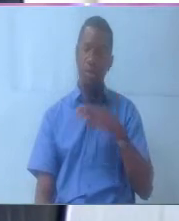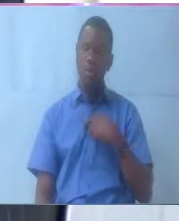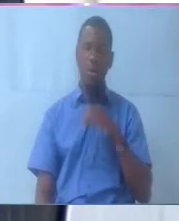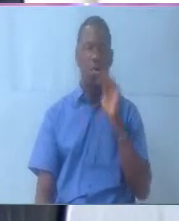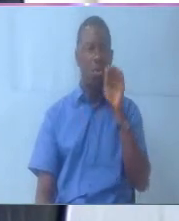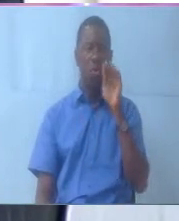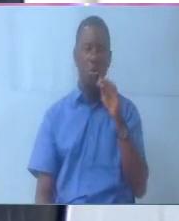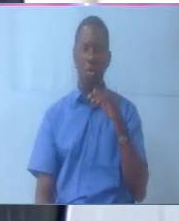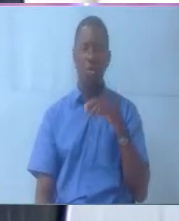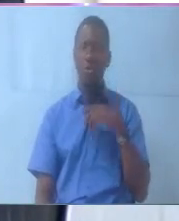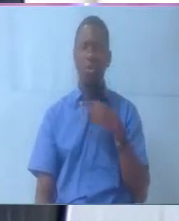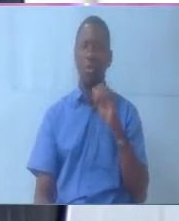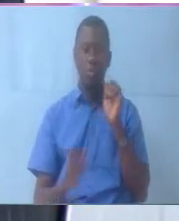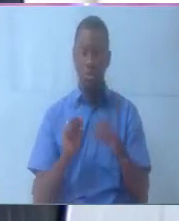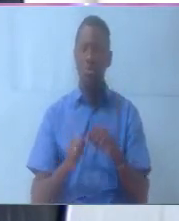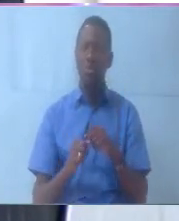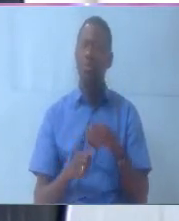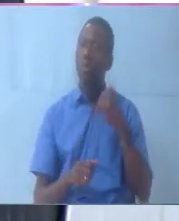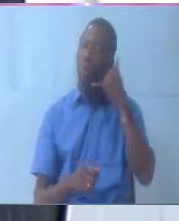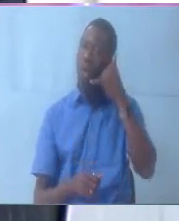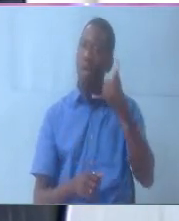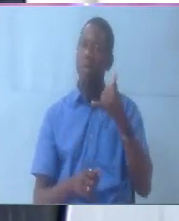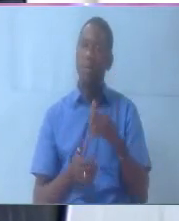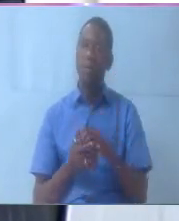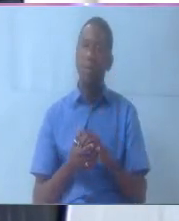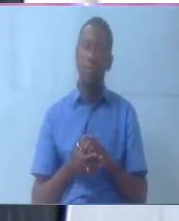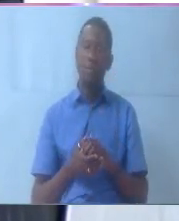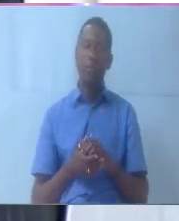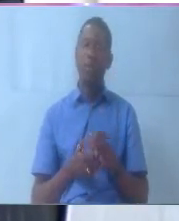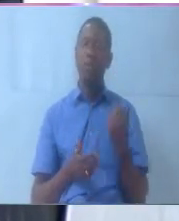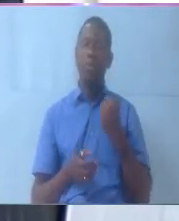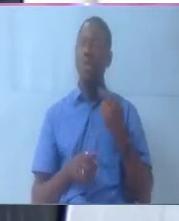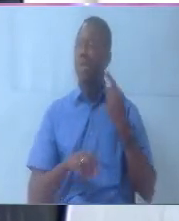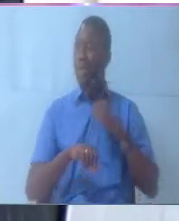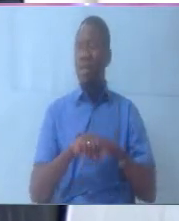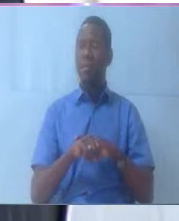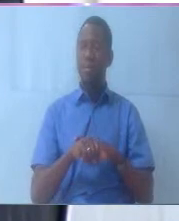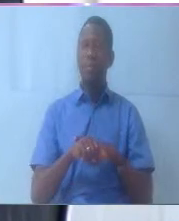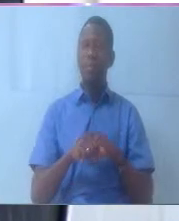No. Because I was under detention, my wife was with me there. I told